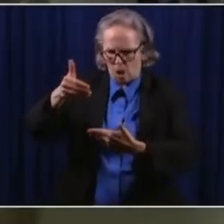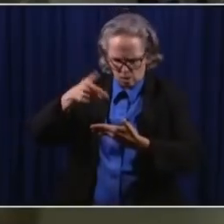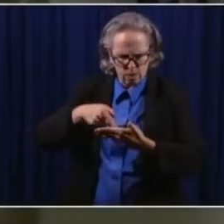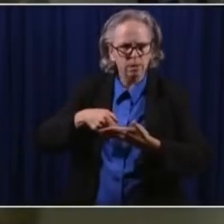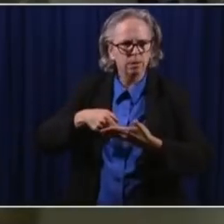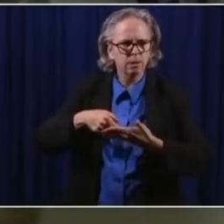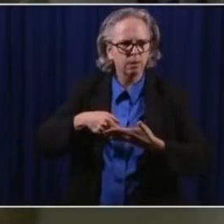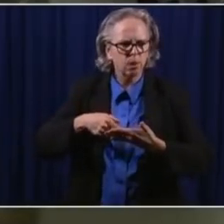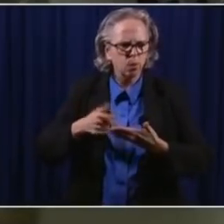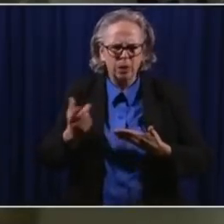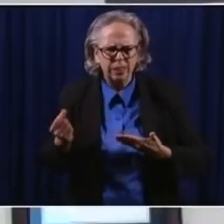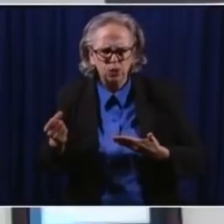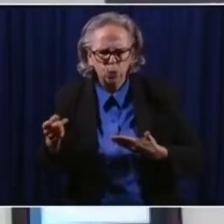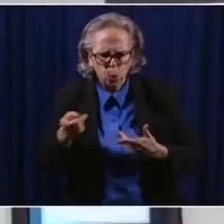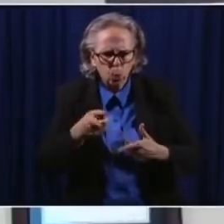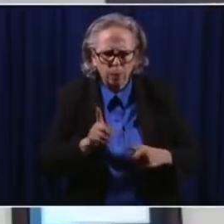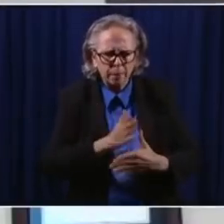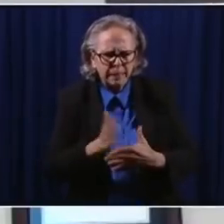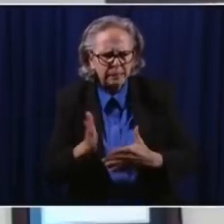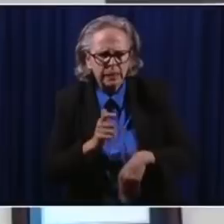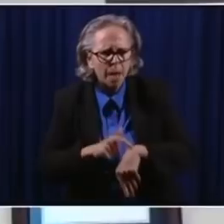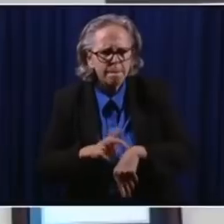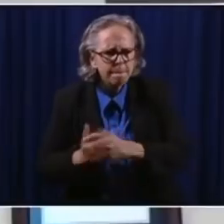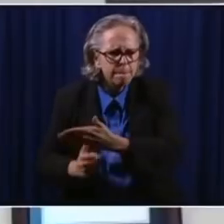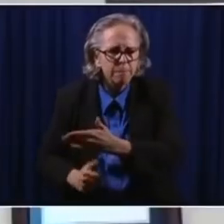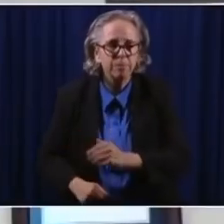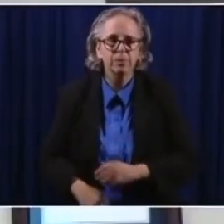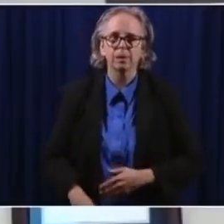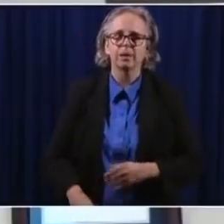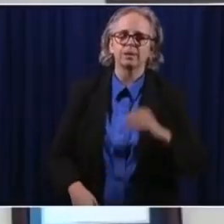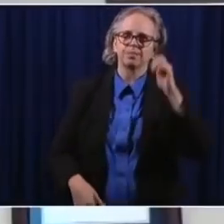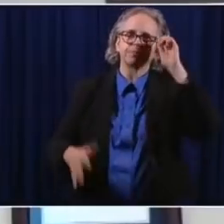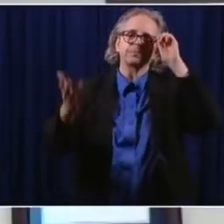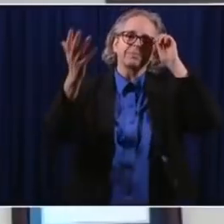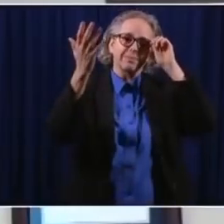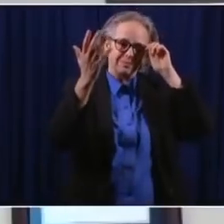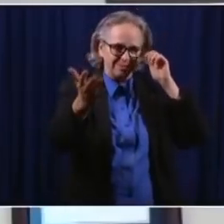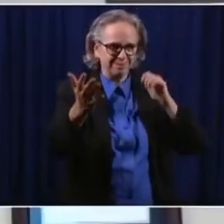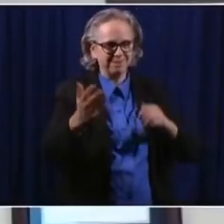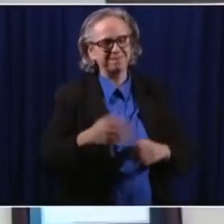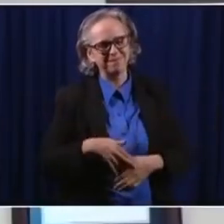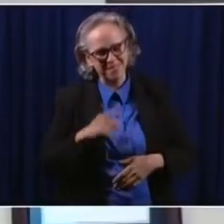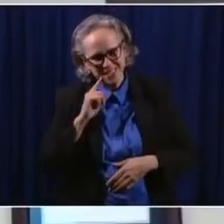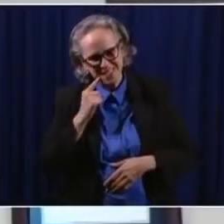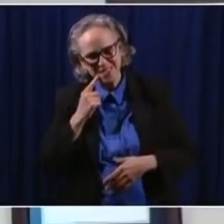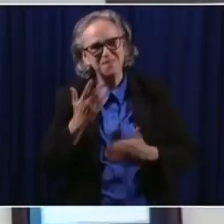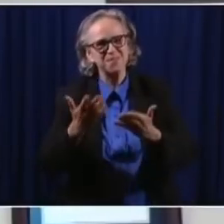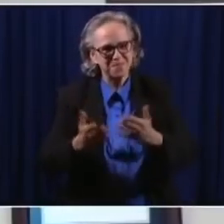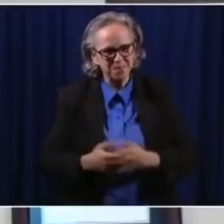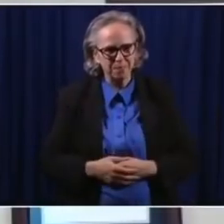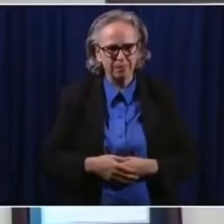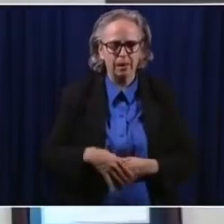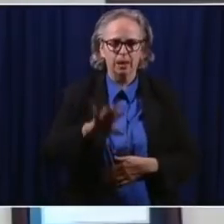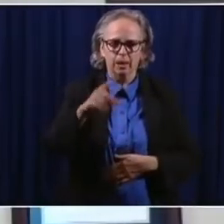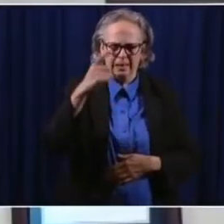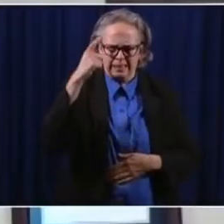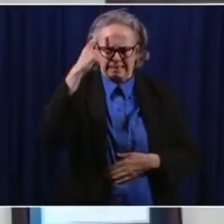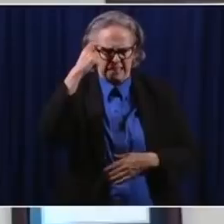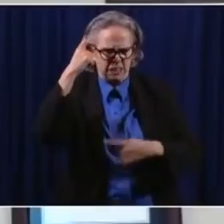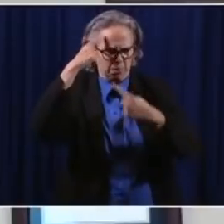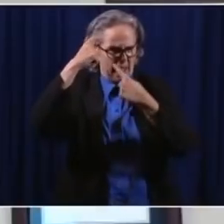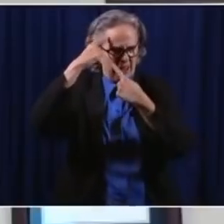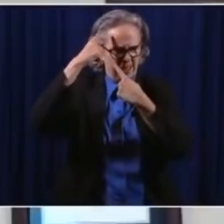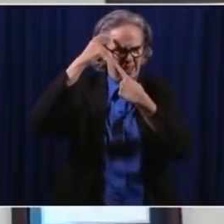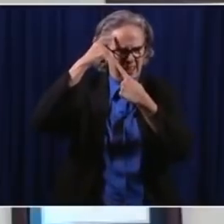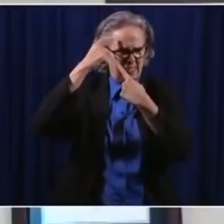then? Yeah. So what we really need to see happen is if there's that level of suspicion, either on the part of the person